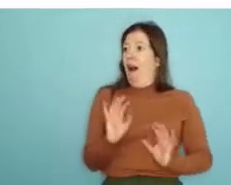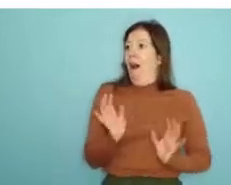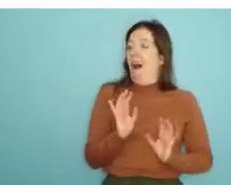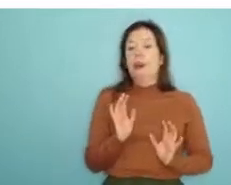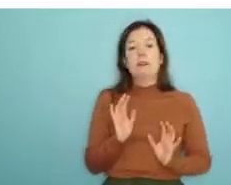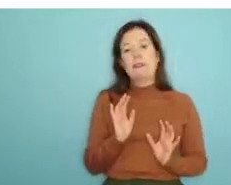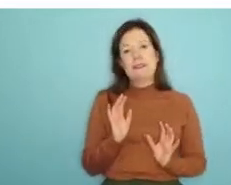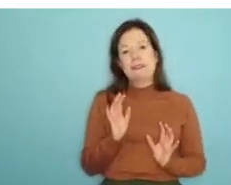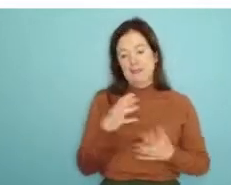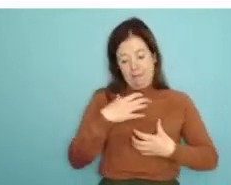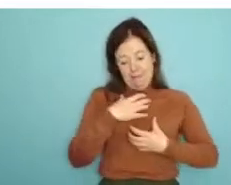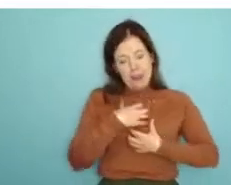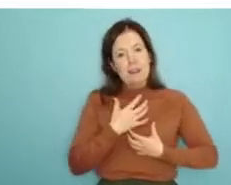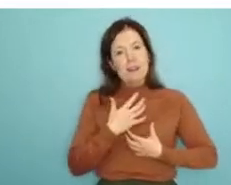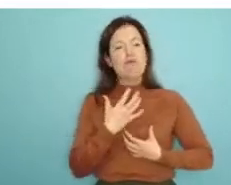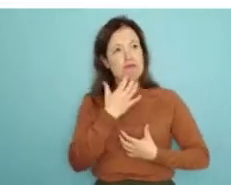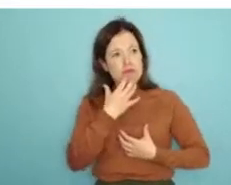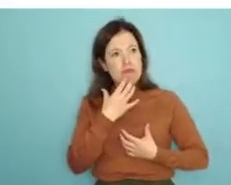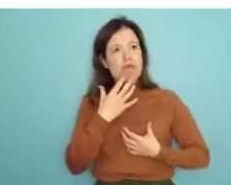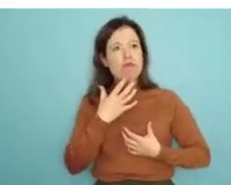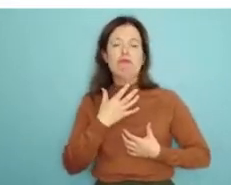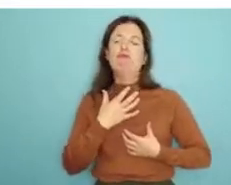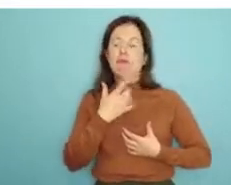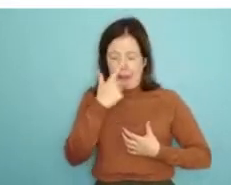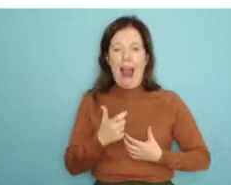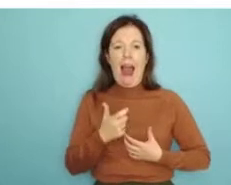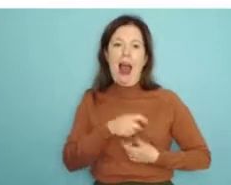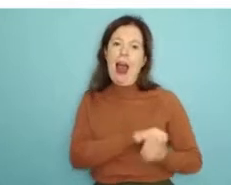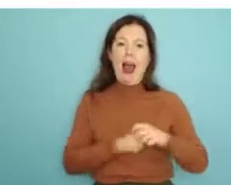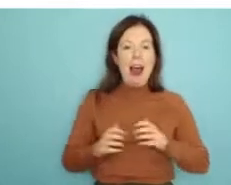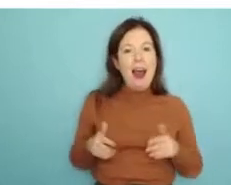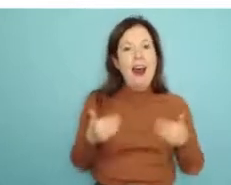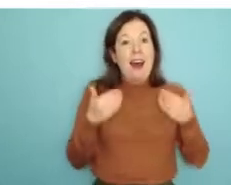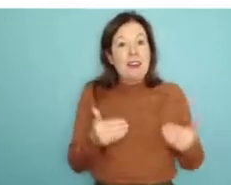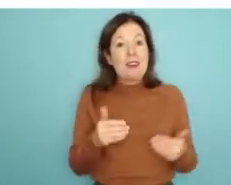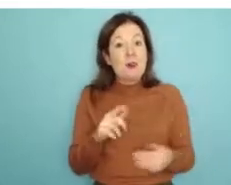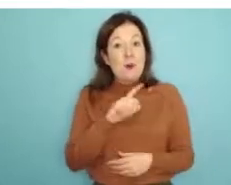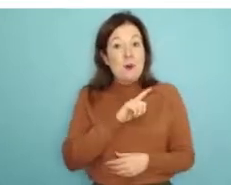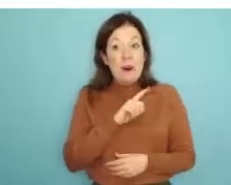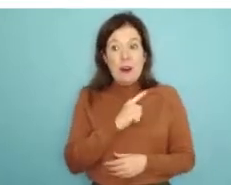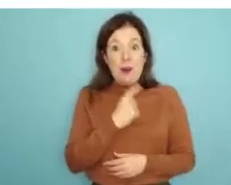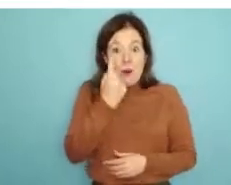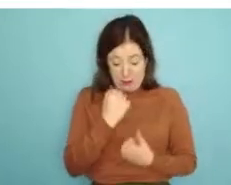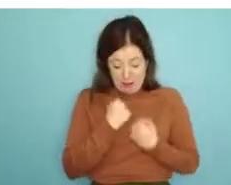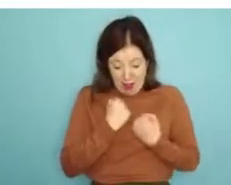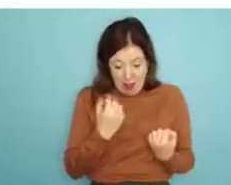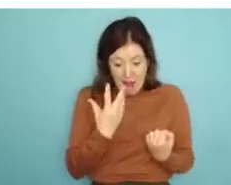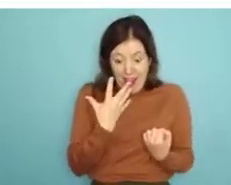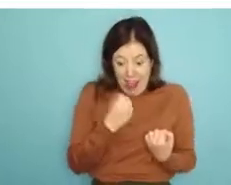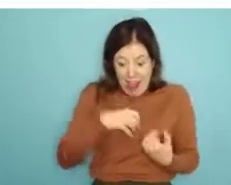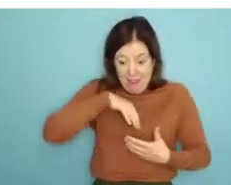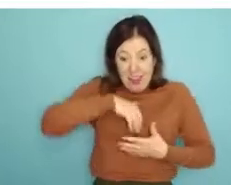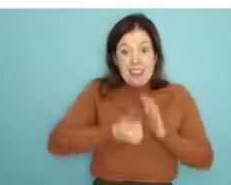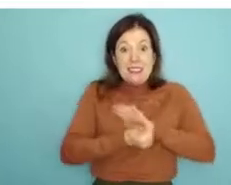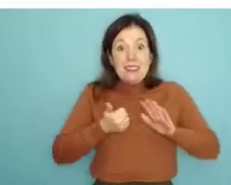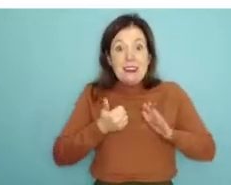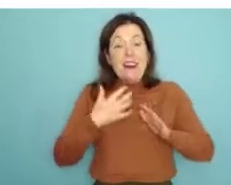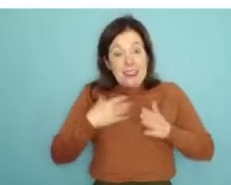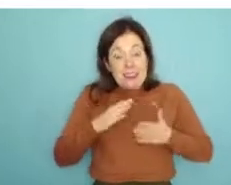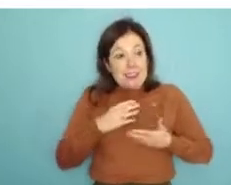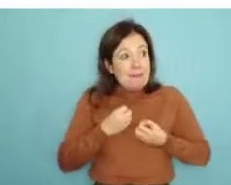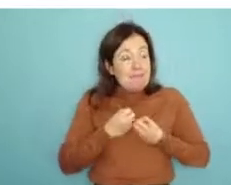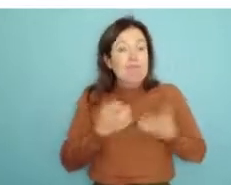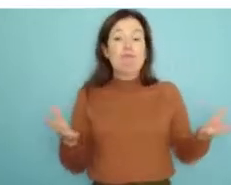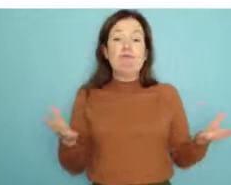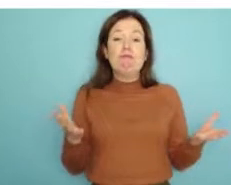to learn about what we really can do or fulfill our true potential. So if you can